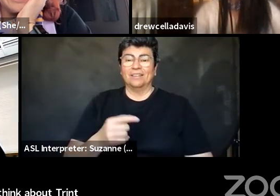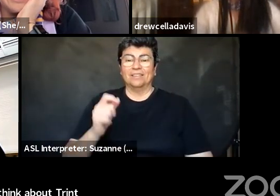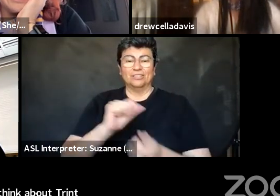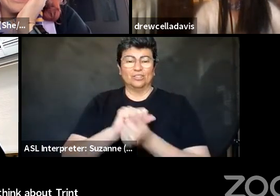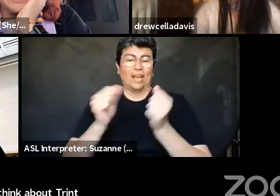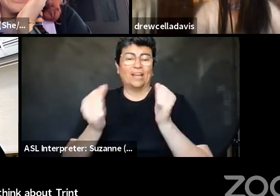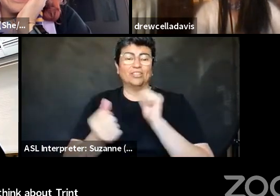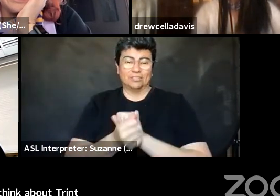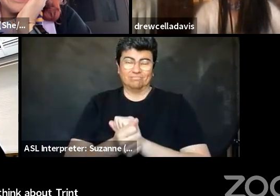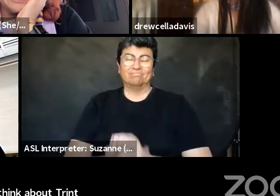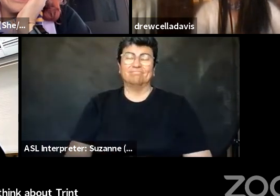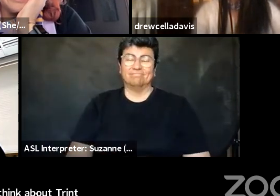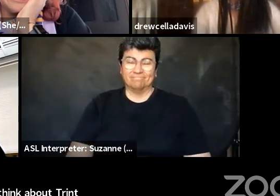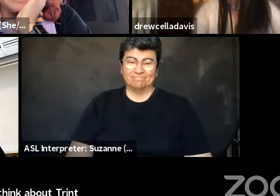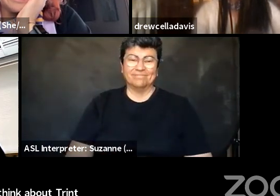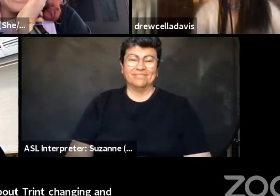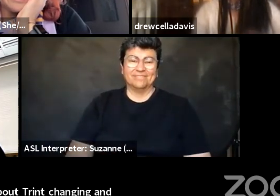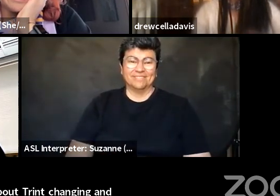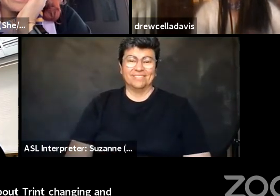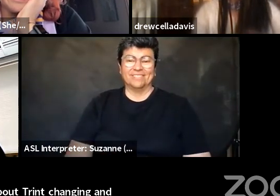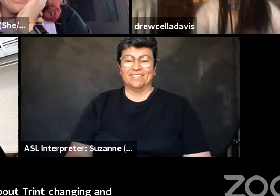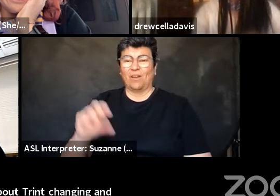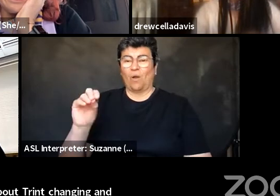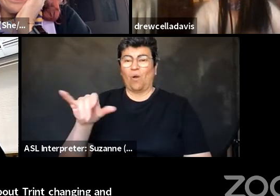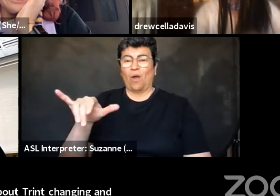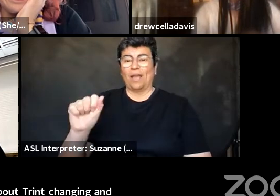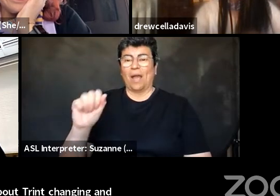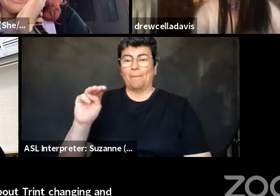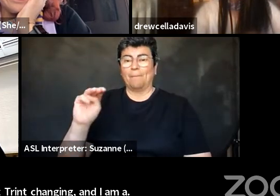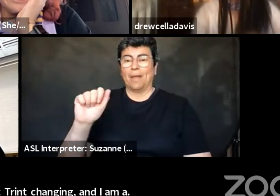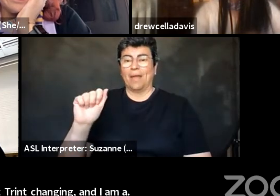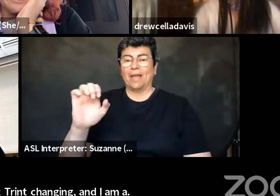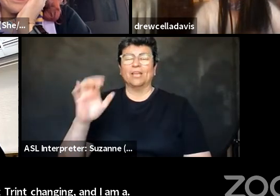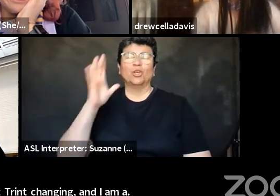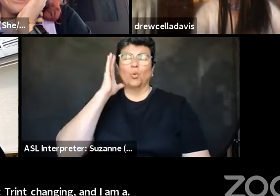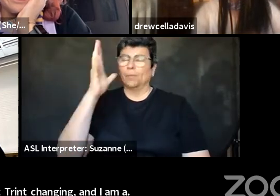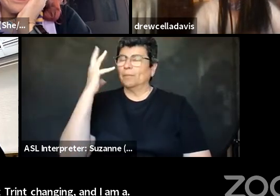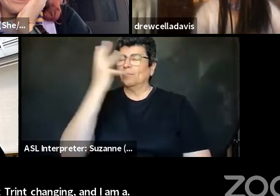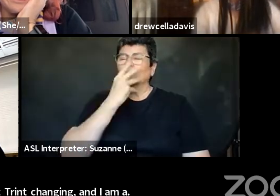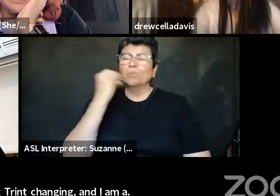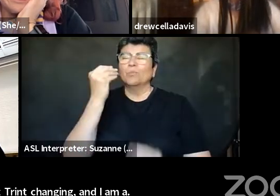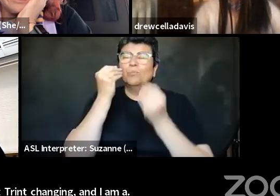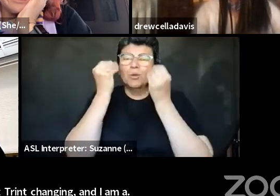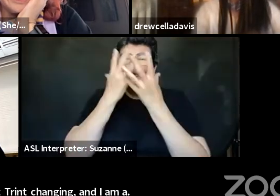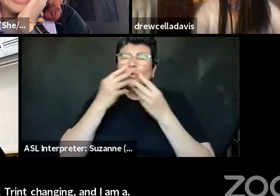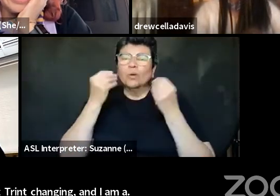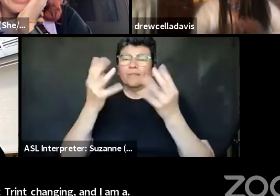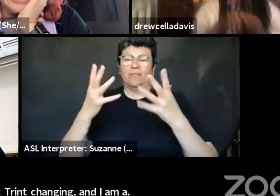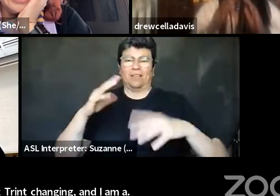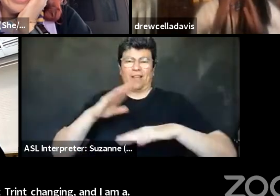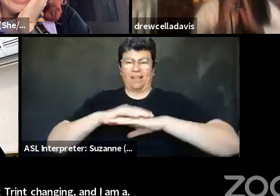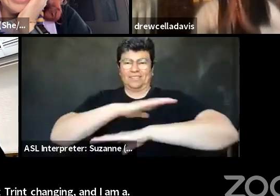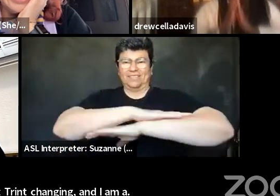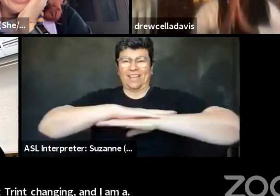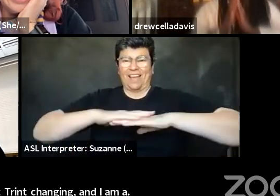changing. And Oyeme, you'll be beautiful on stage.